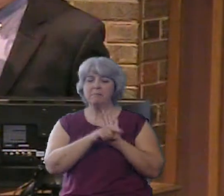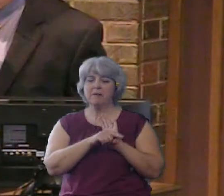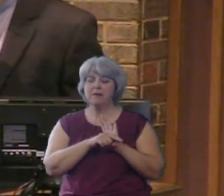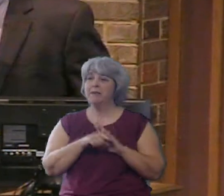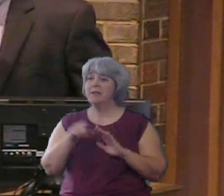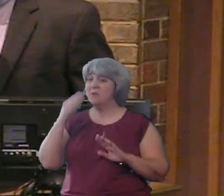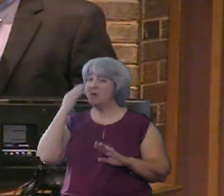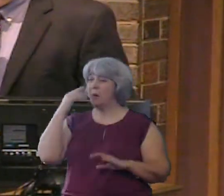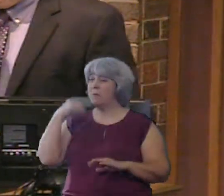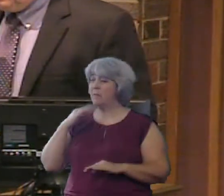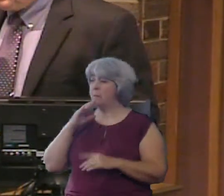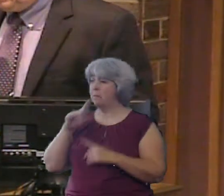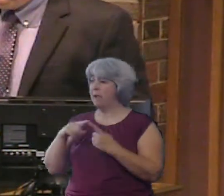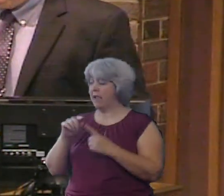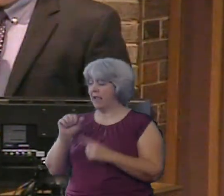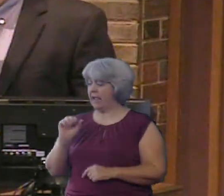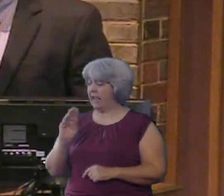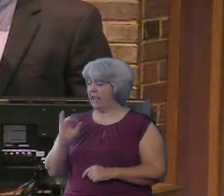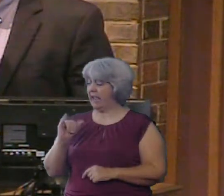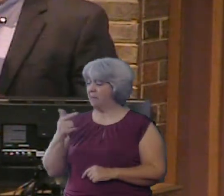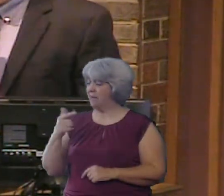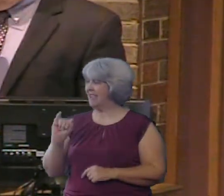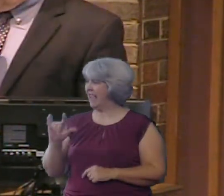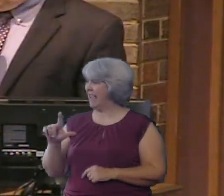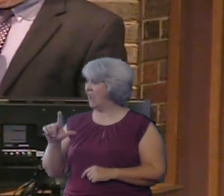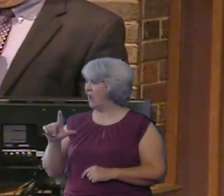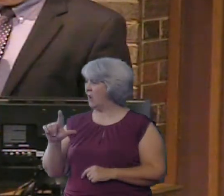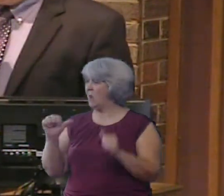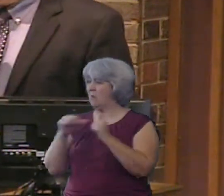while ago in 1 Samuel 25.